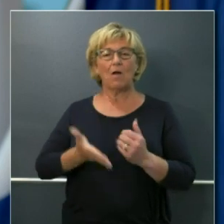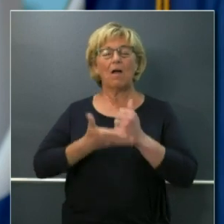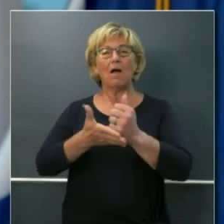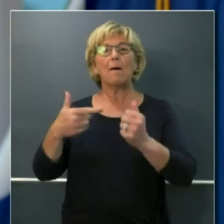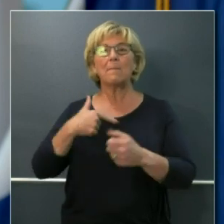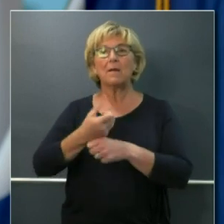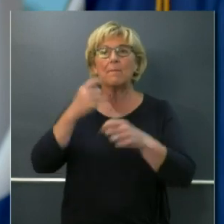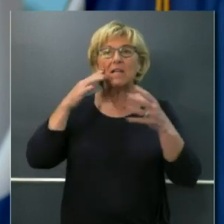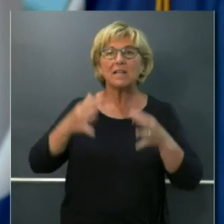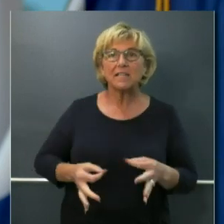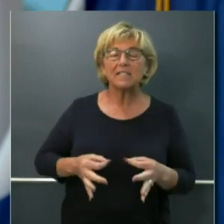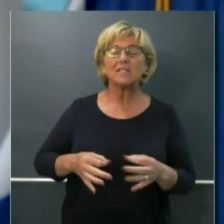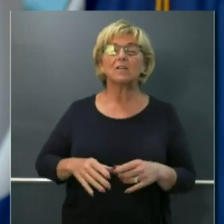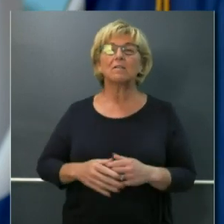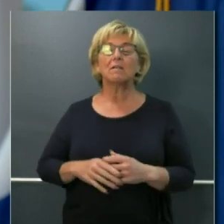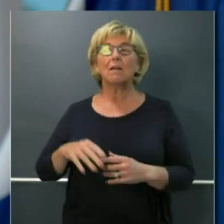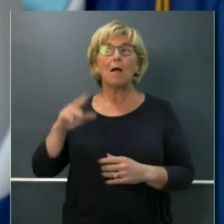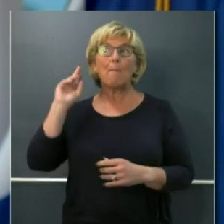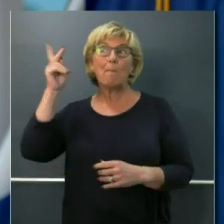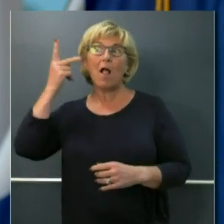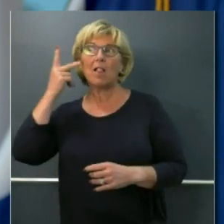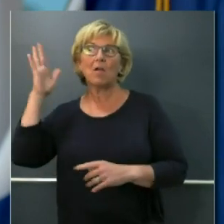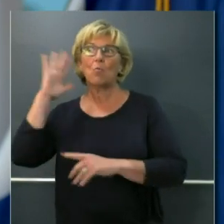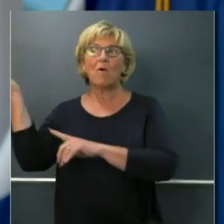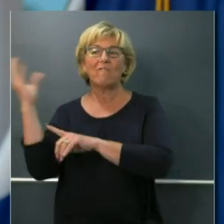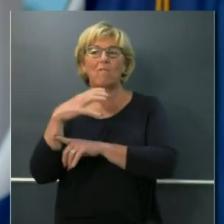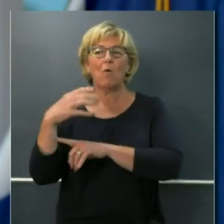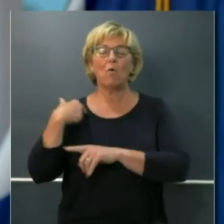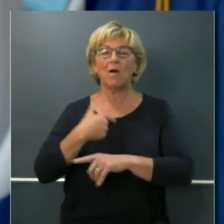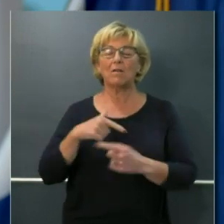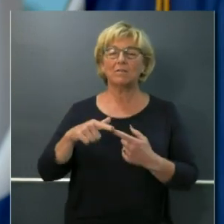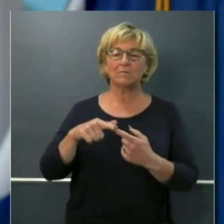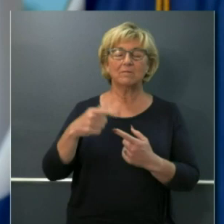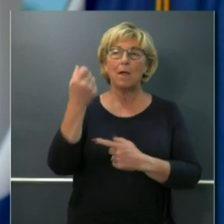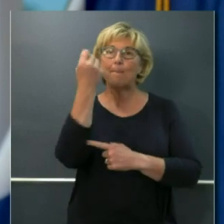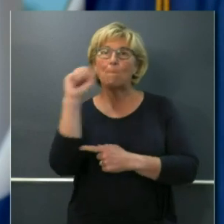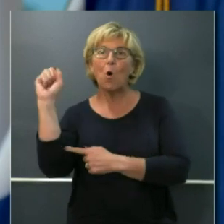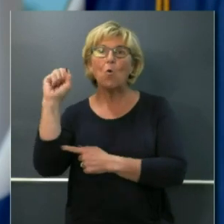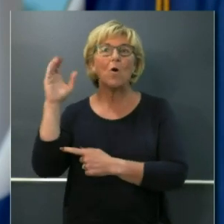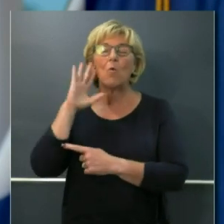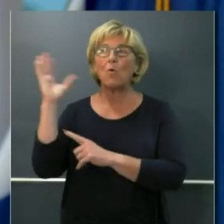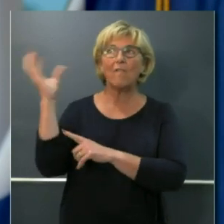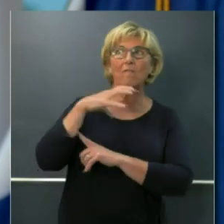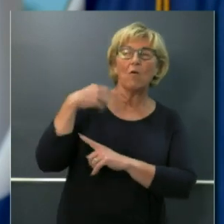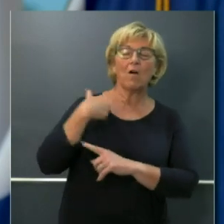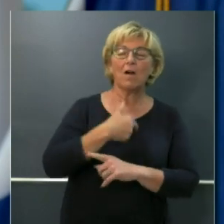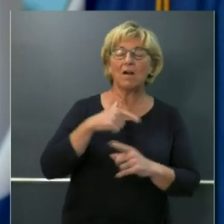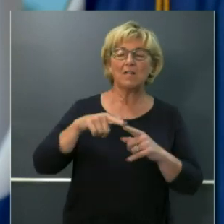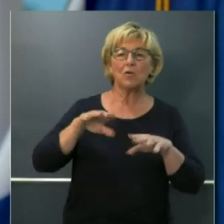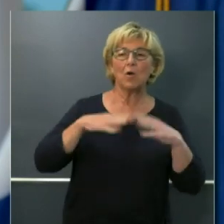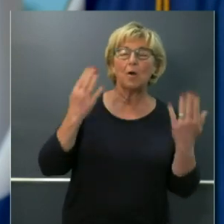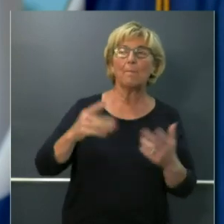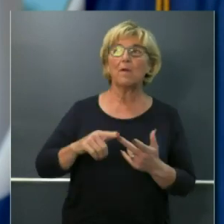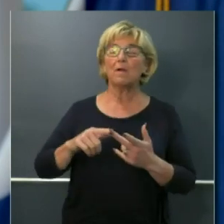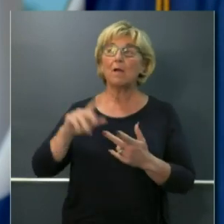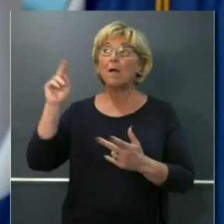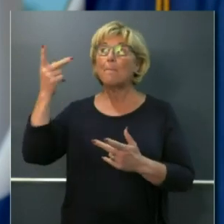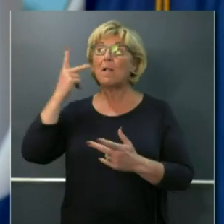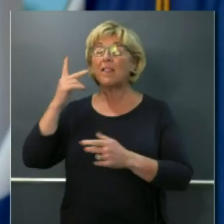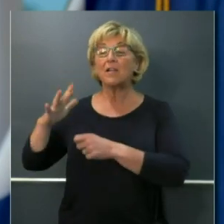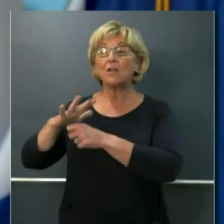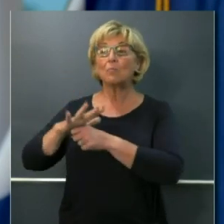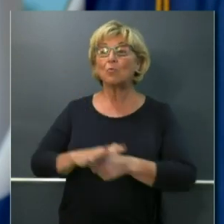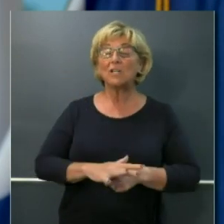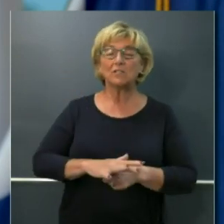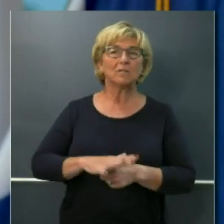decision-making. Politics will not drive our decision-making. Protests won't drive our decision-making. Political pressure will not drive